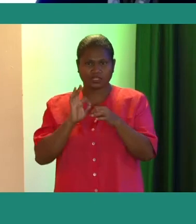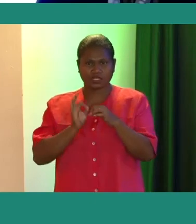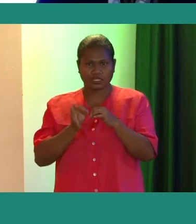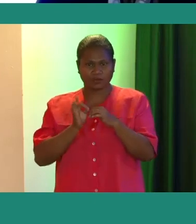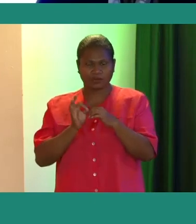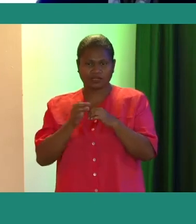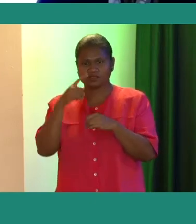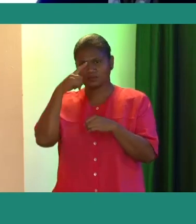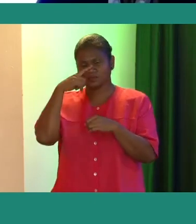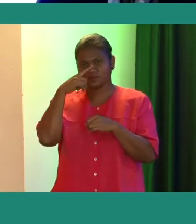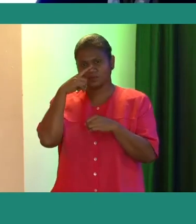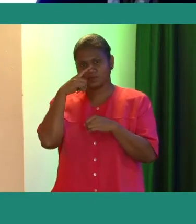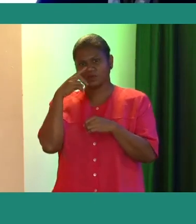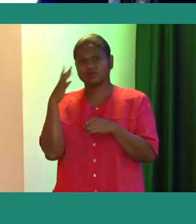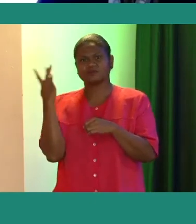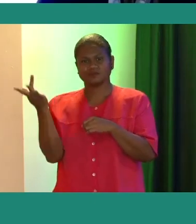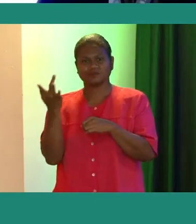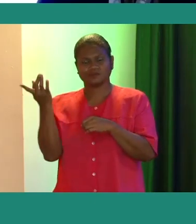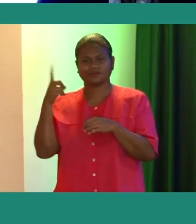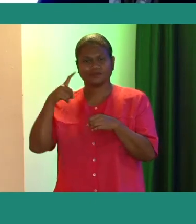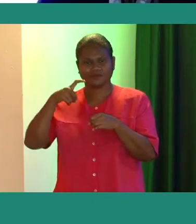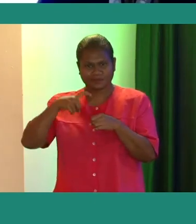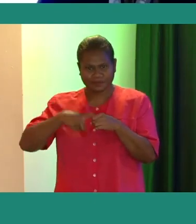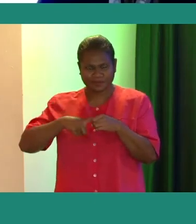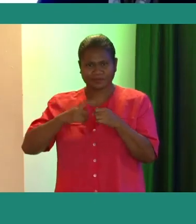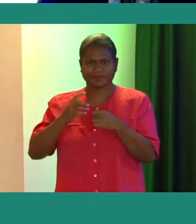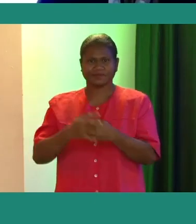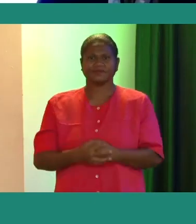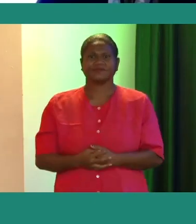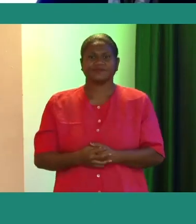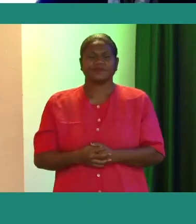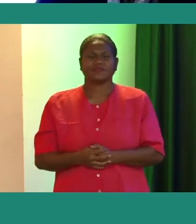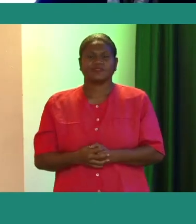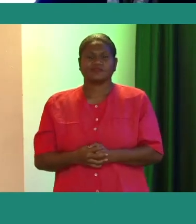online participants and physical participants who are